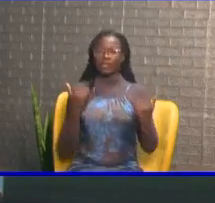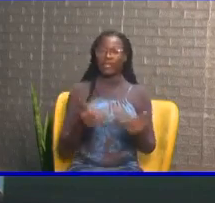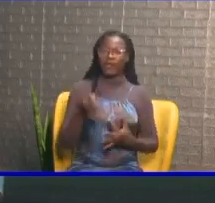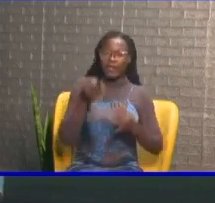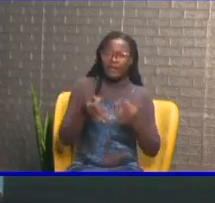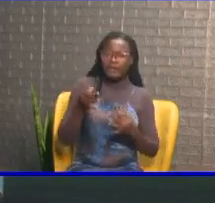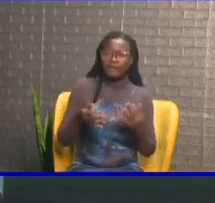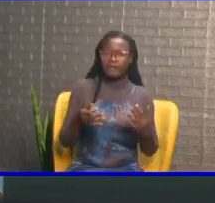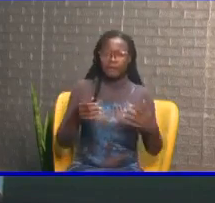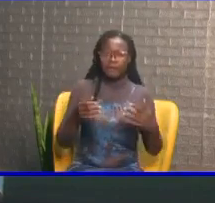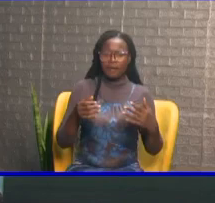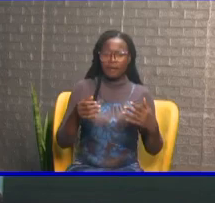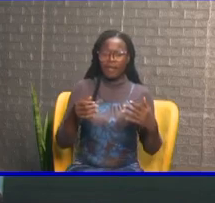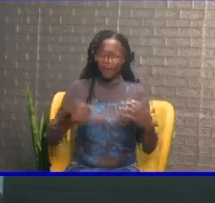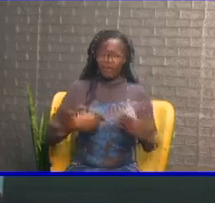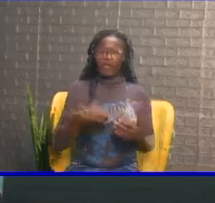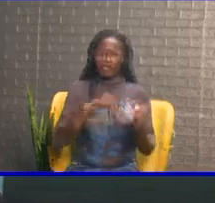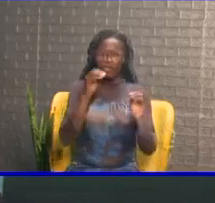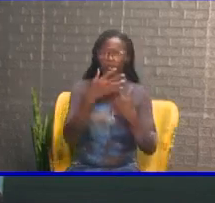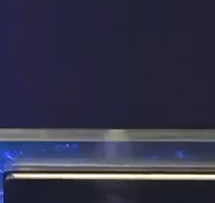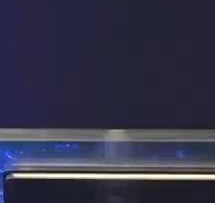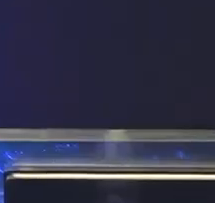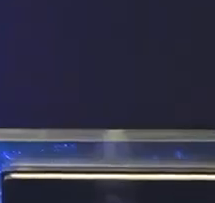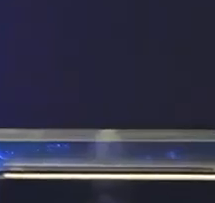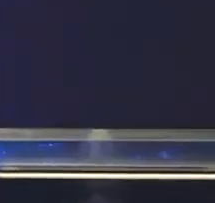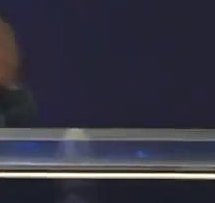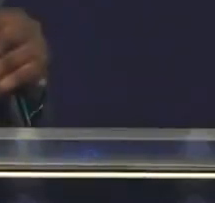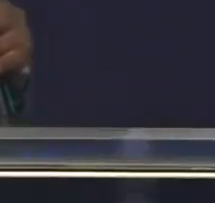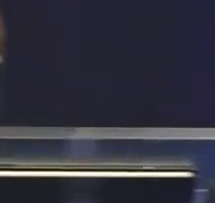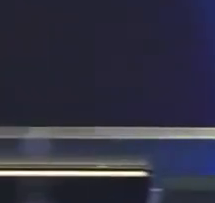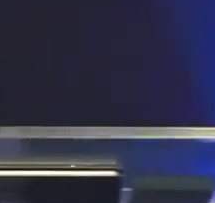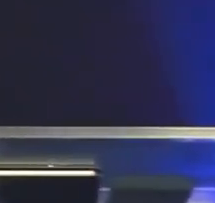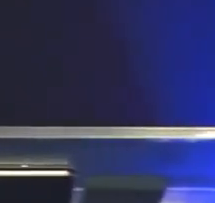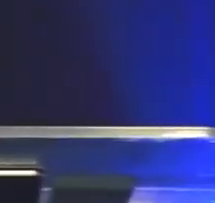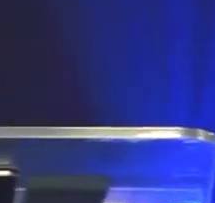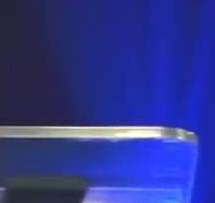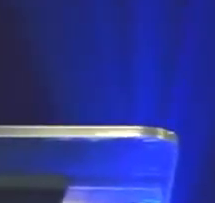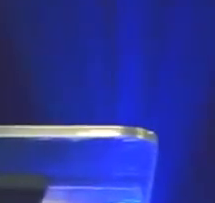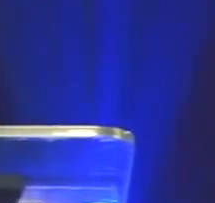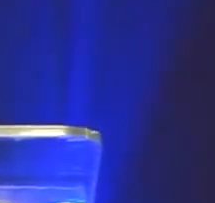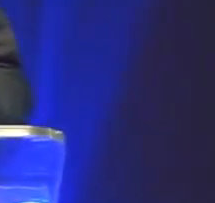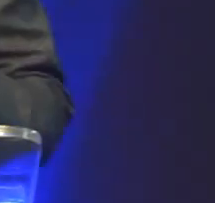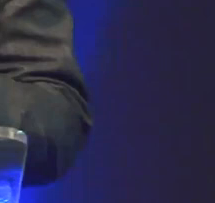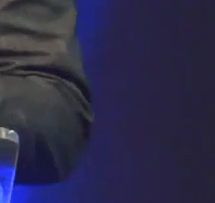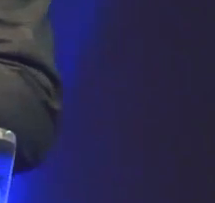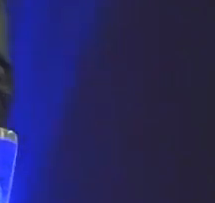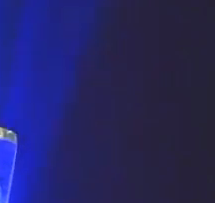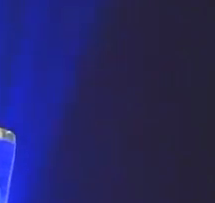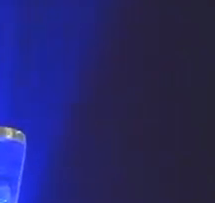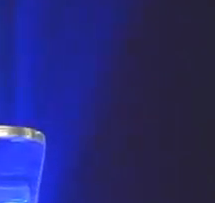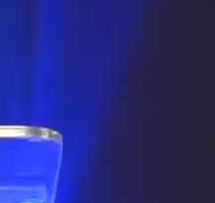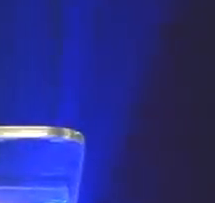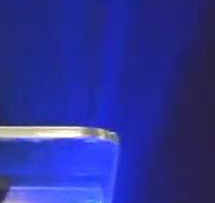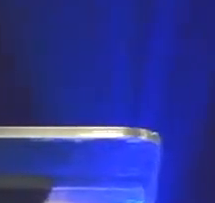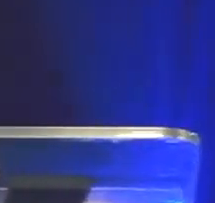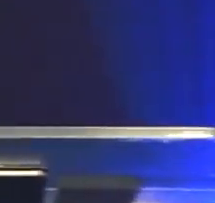what if you apply the blood there, but he eats the flesh there? What happens? Now, I hope you